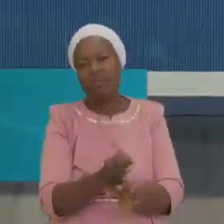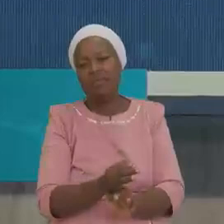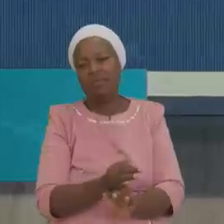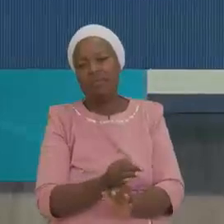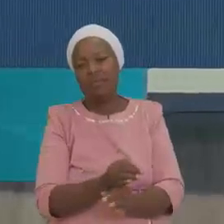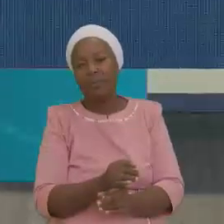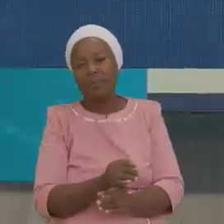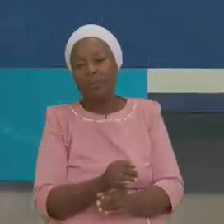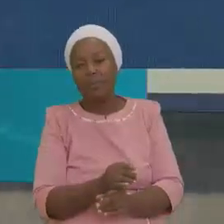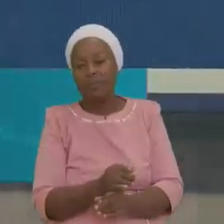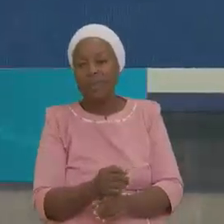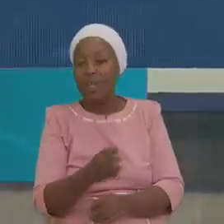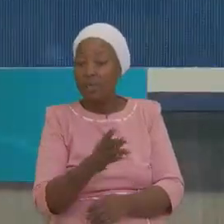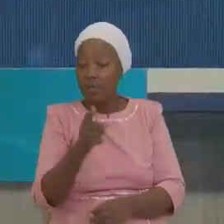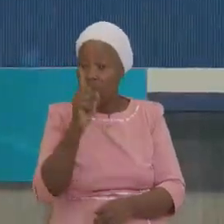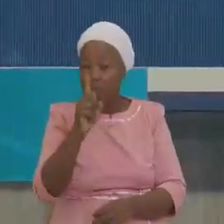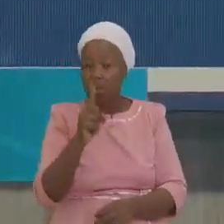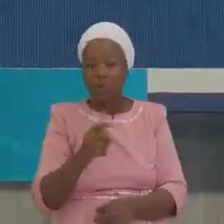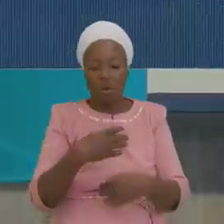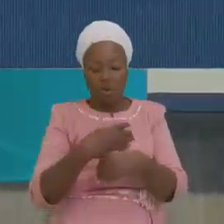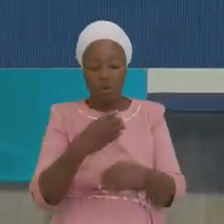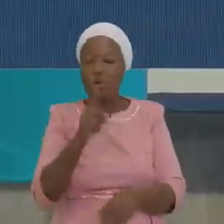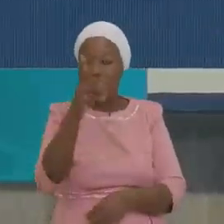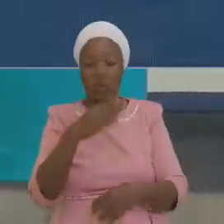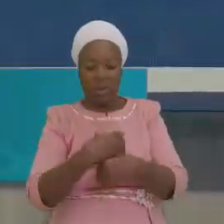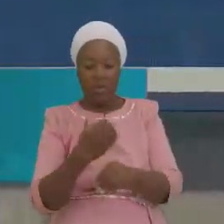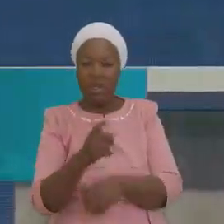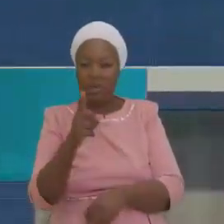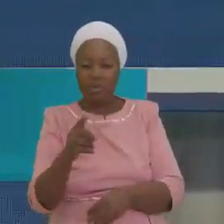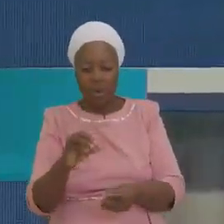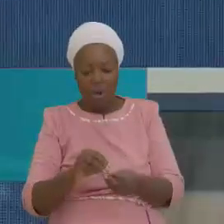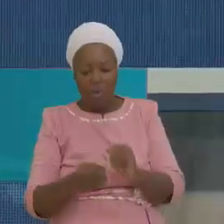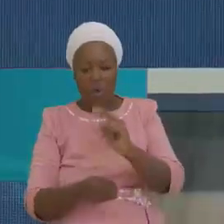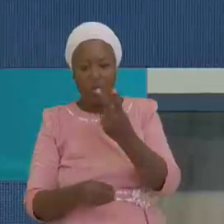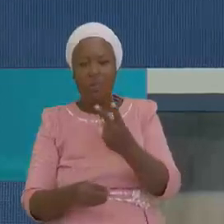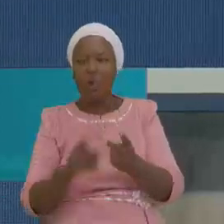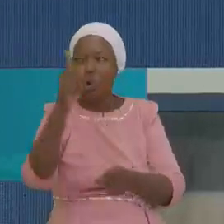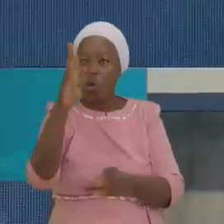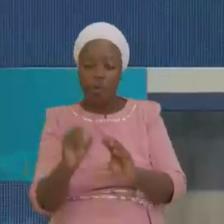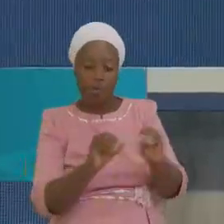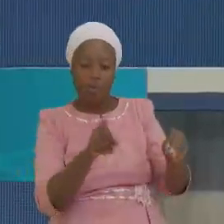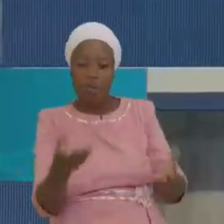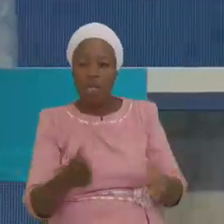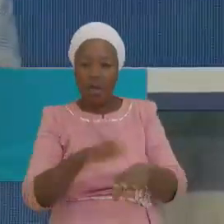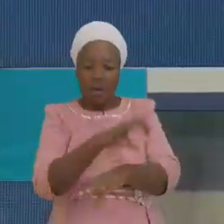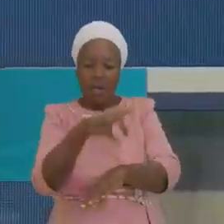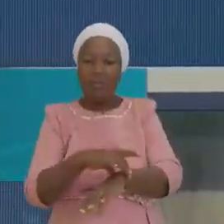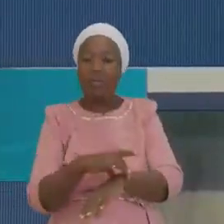One, God created you. Two, God put you here on earth.